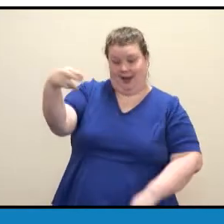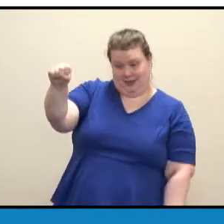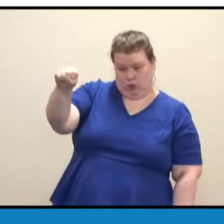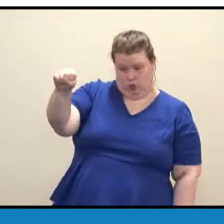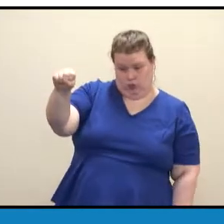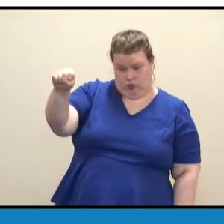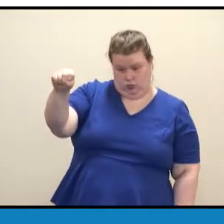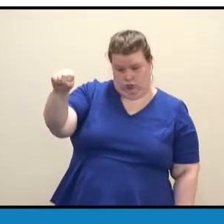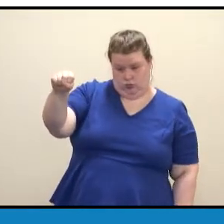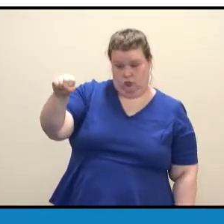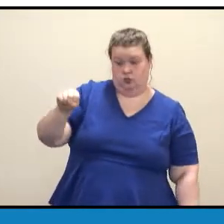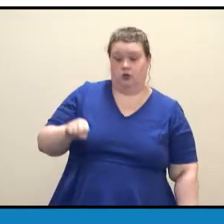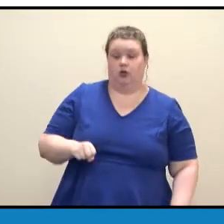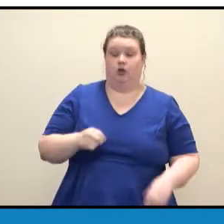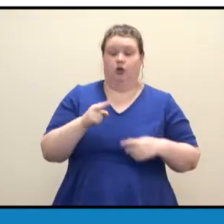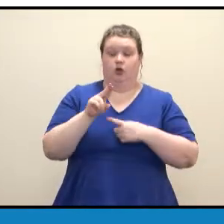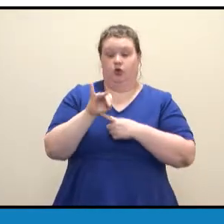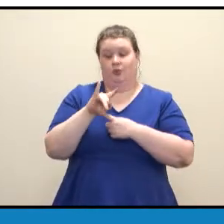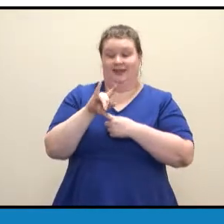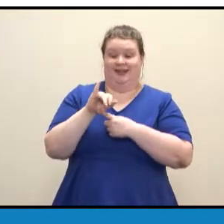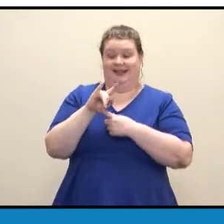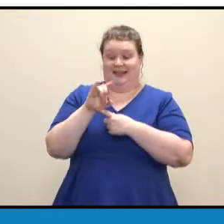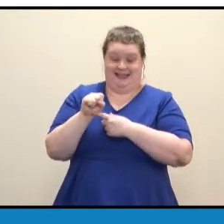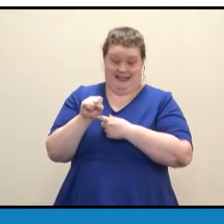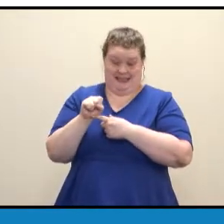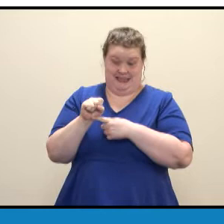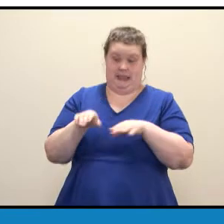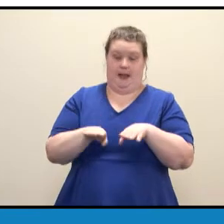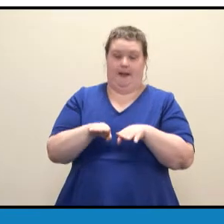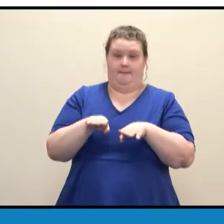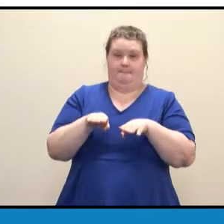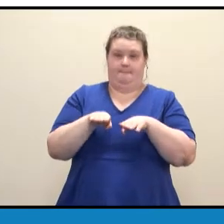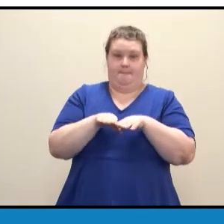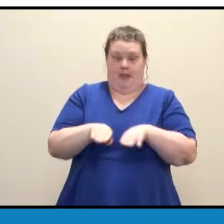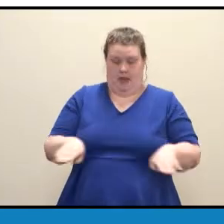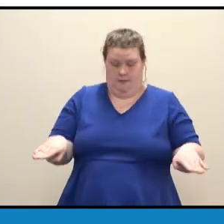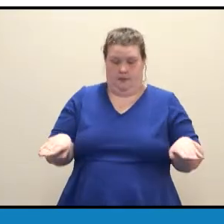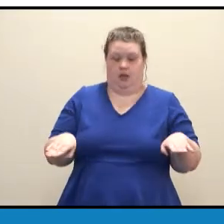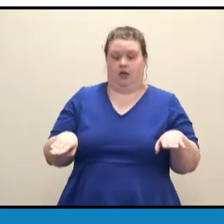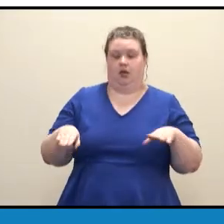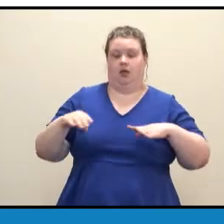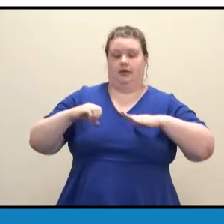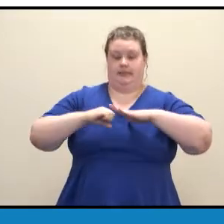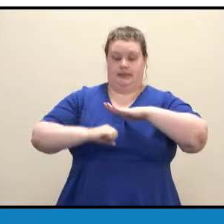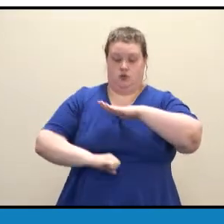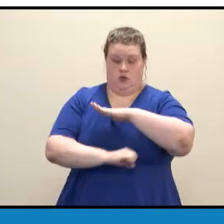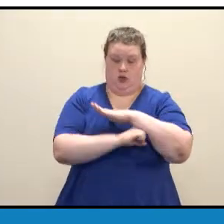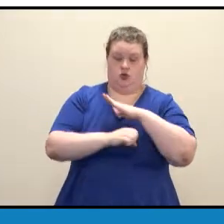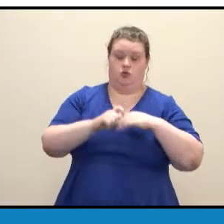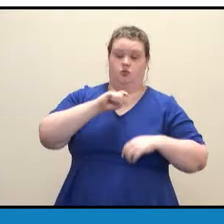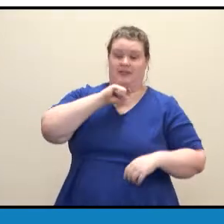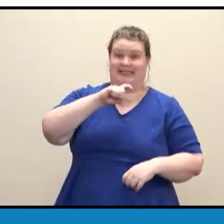High and site utilities, paving, structural steel, and roofing. Ms. Barrera.